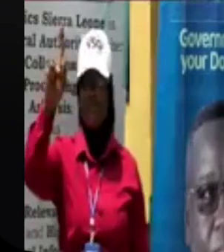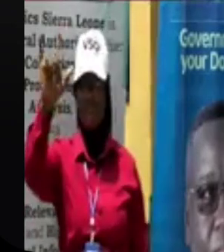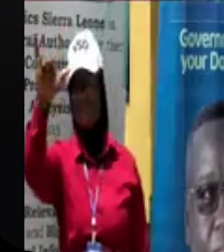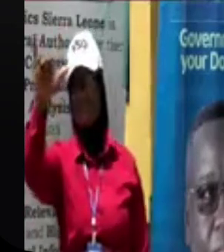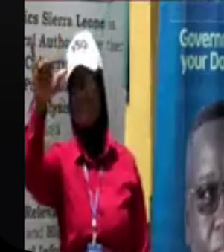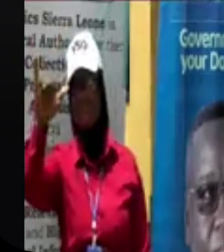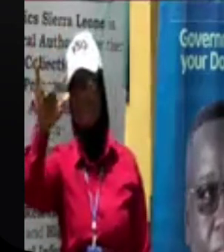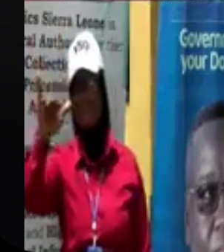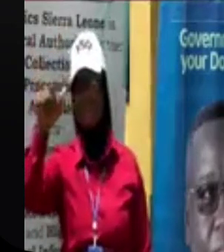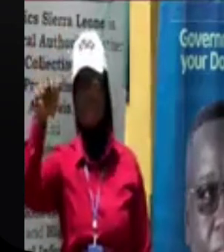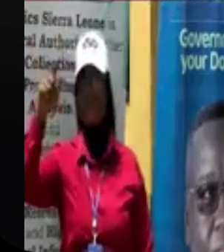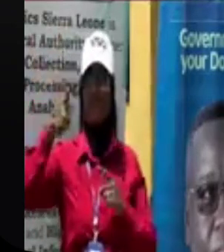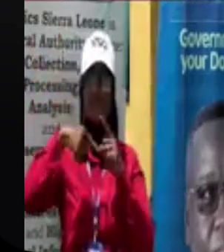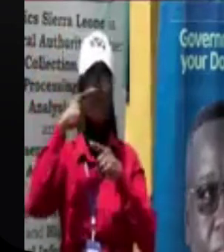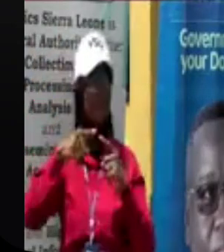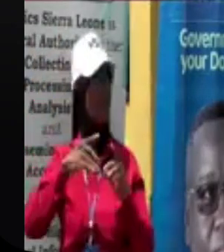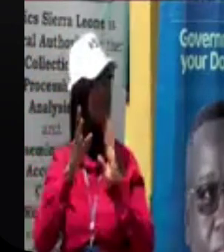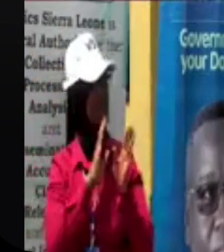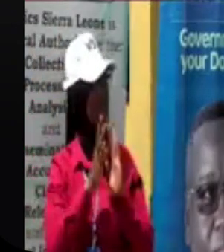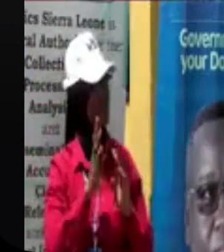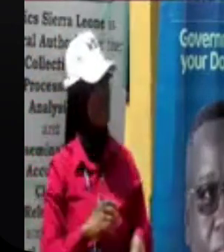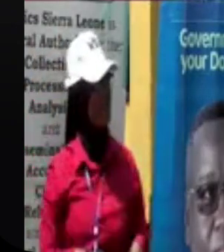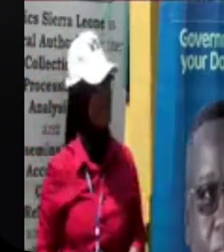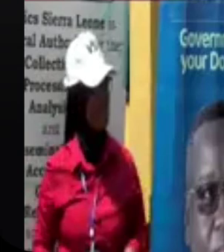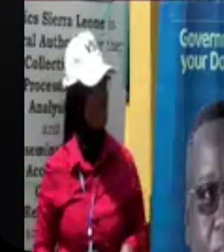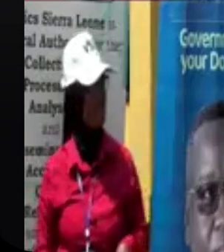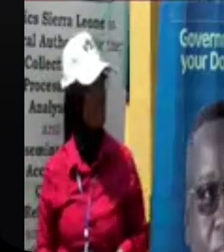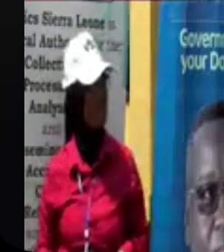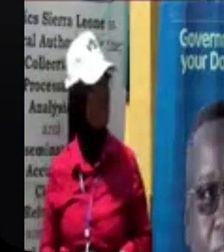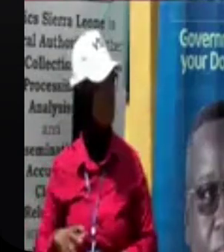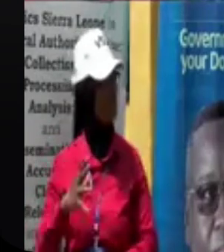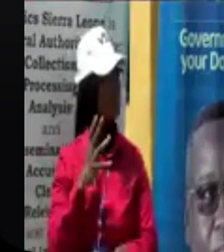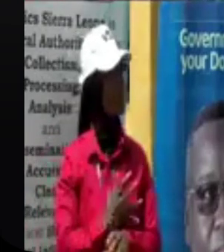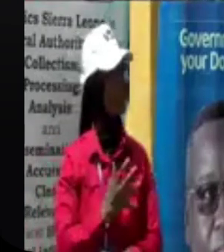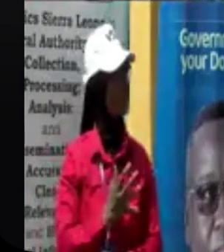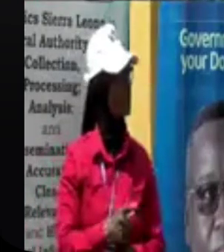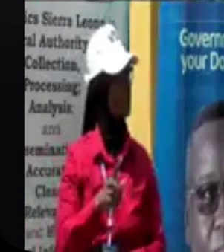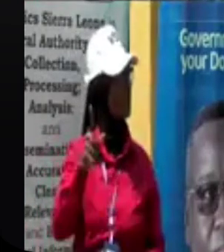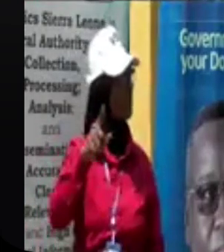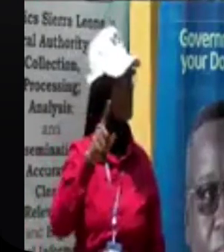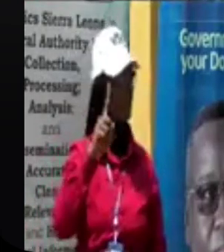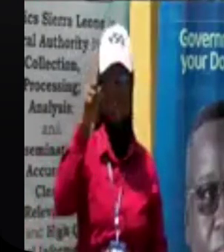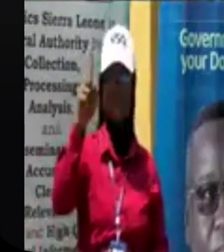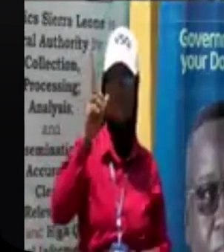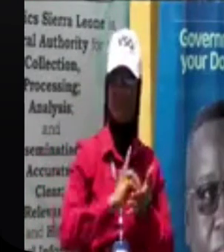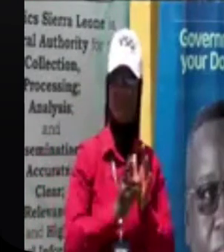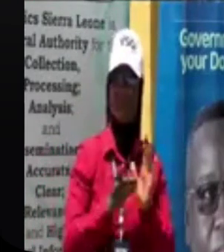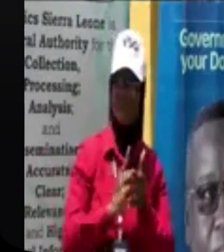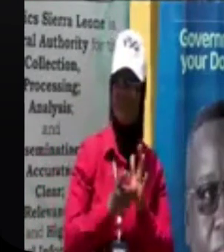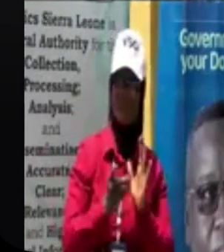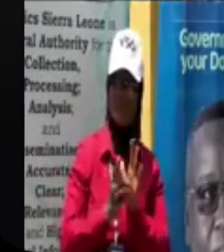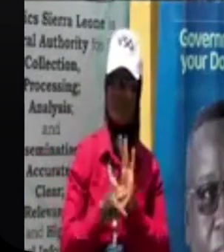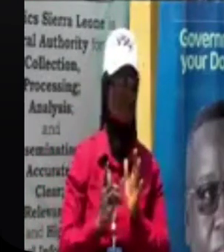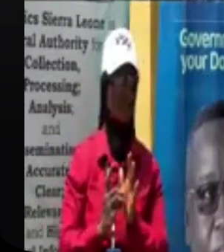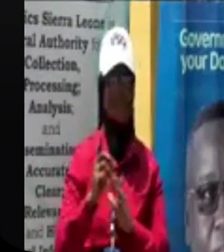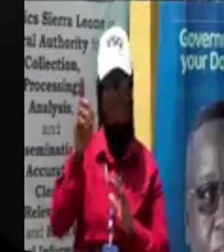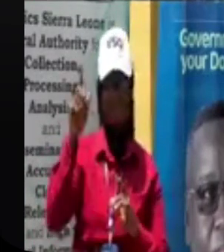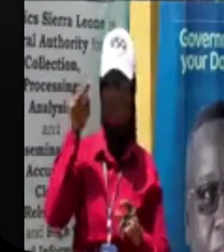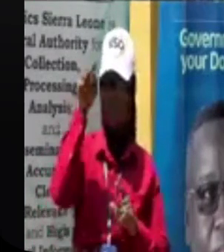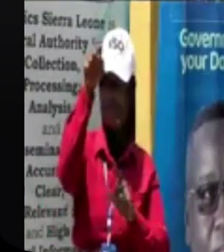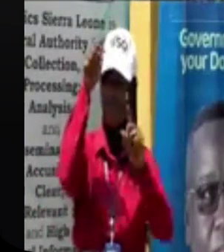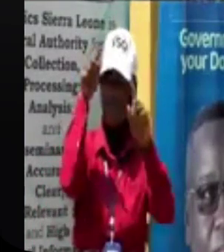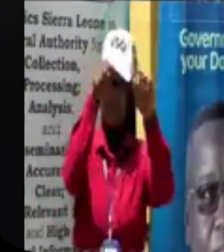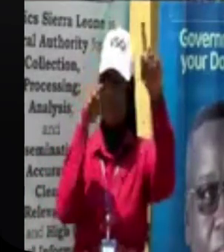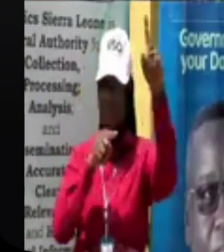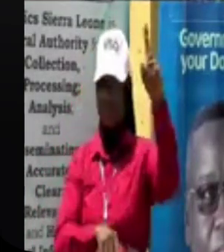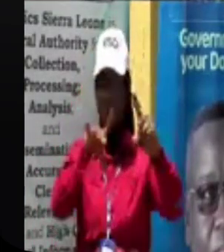EXA, when they talk about audit. Yes, I want to make you say, do you allow 2 hour 1 minute? Okay, no problem. You go to the point, so